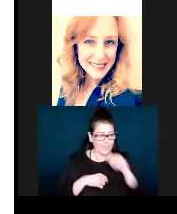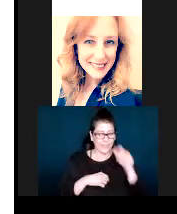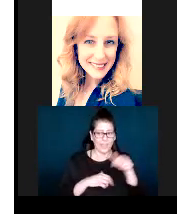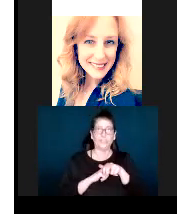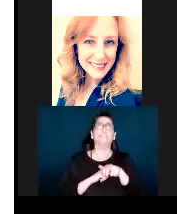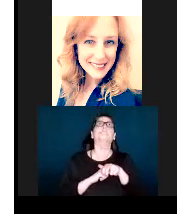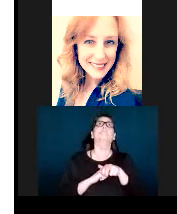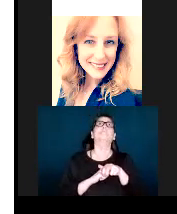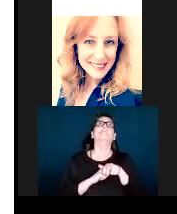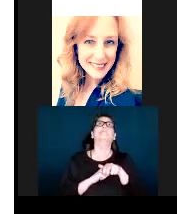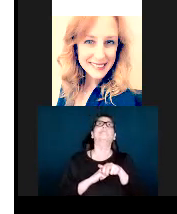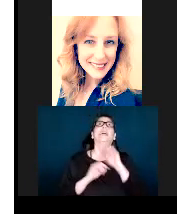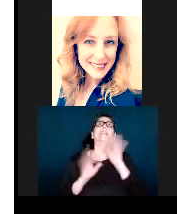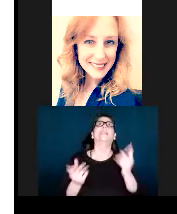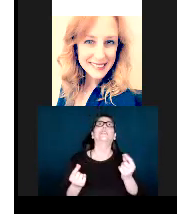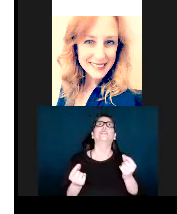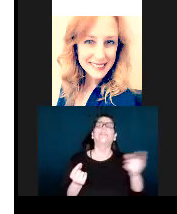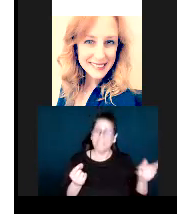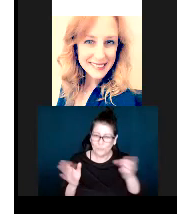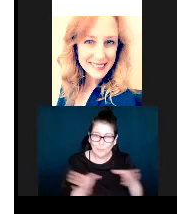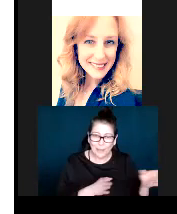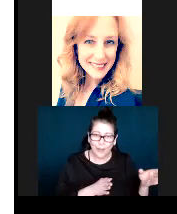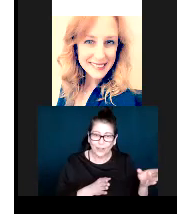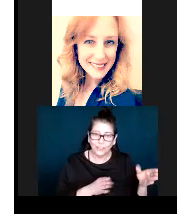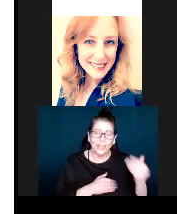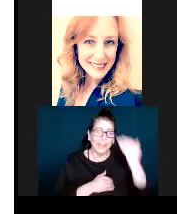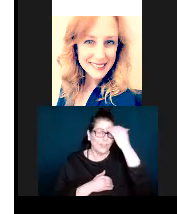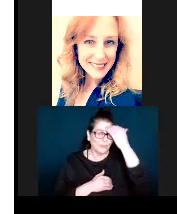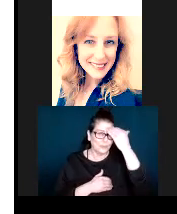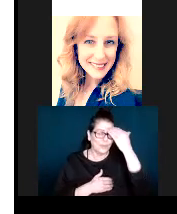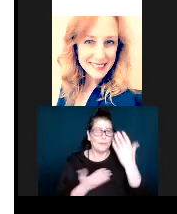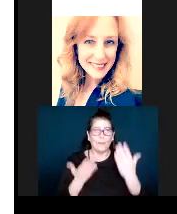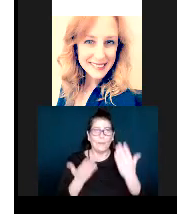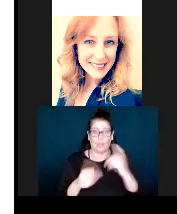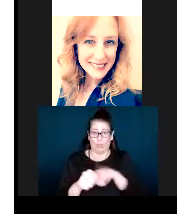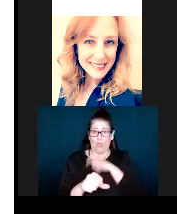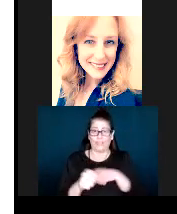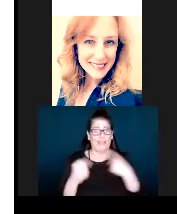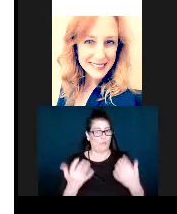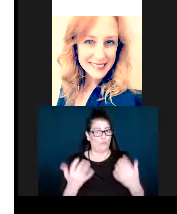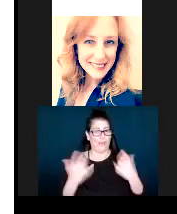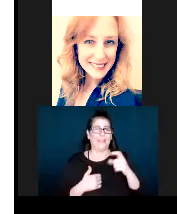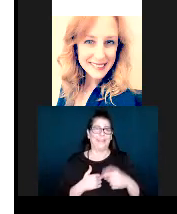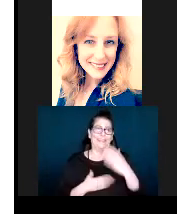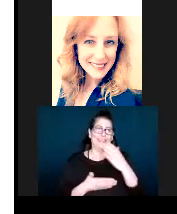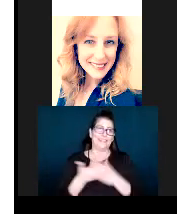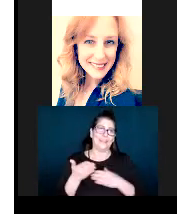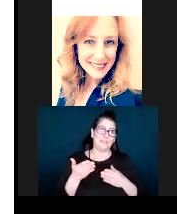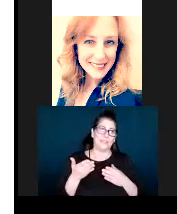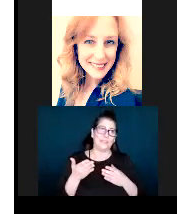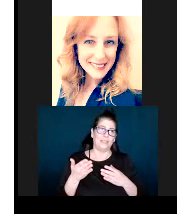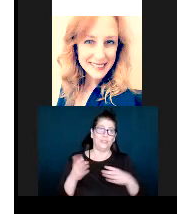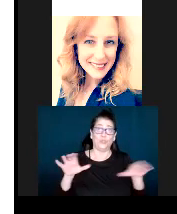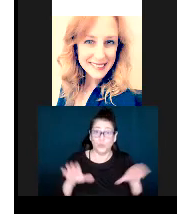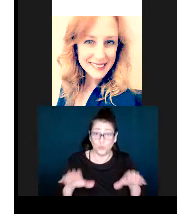to do. They were prepared for the fact that this might be a while and they might need something to distract or comfort them in that